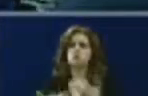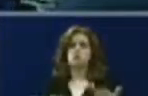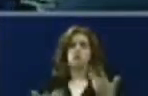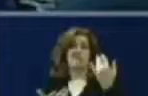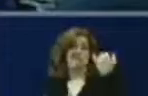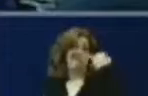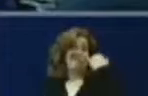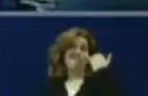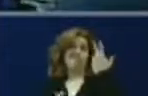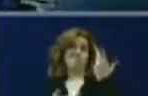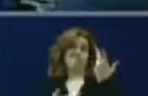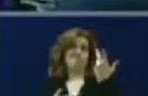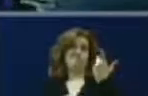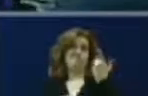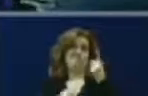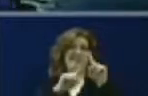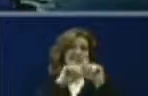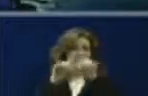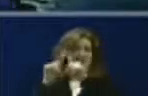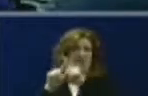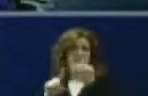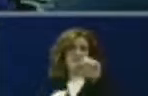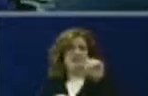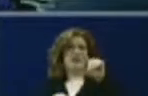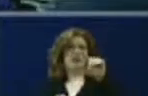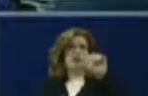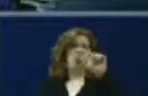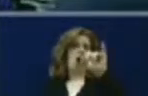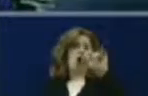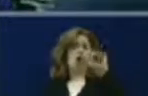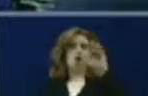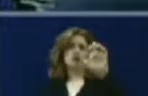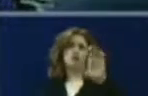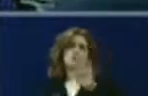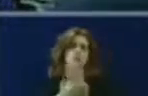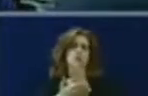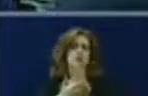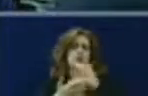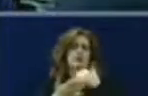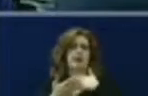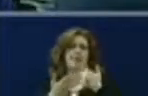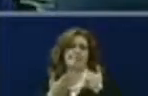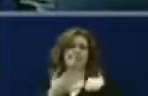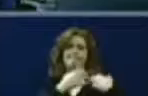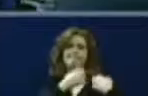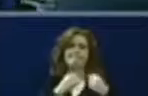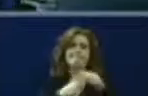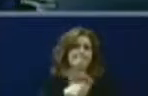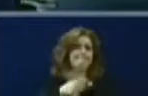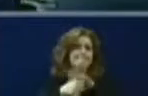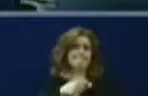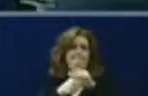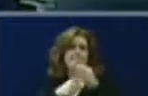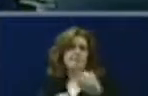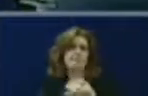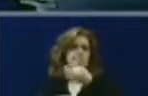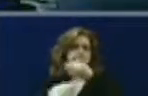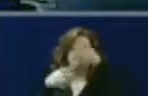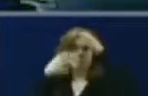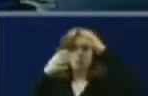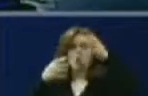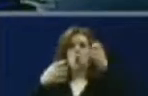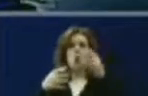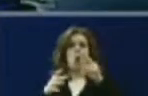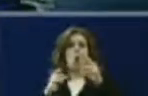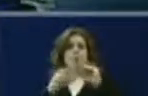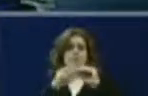you know the different alternative schools have particular strengths or areas of expertise or populations of students they're